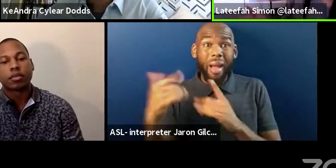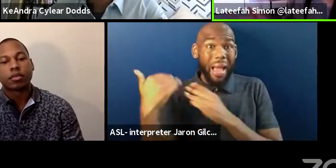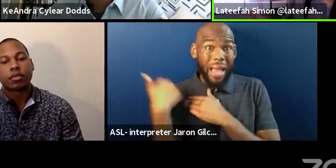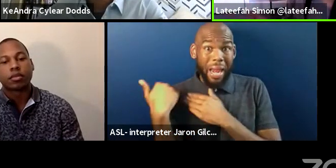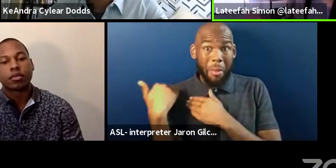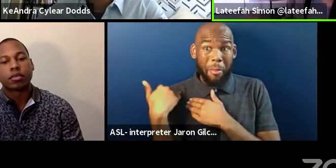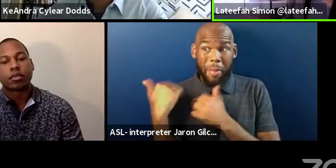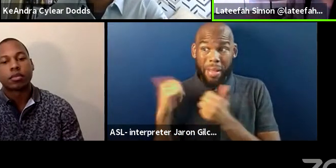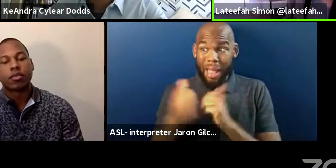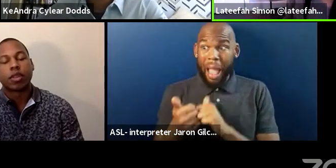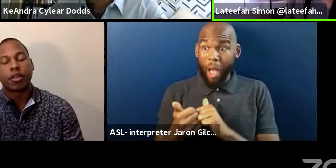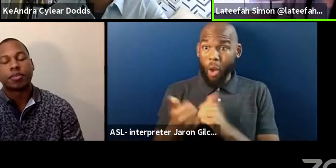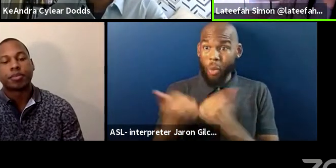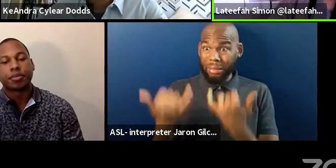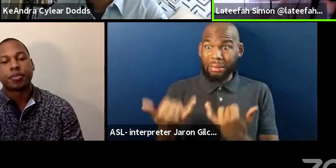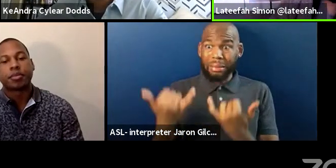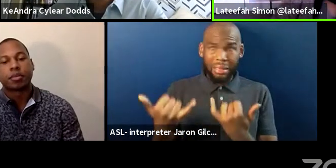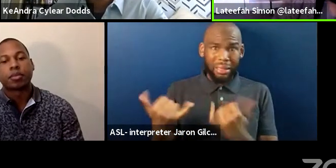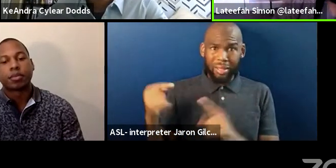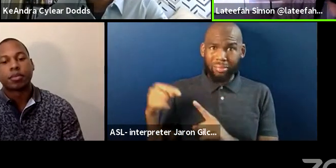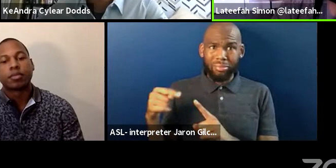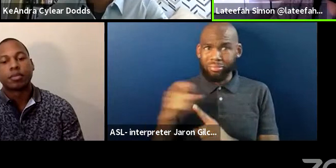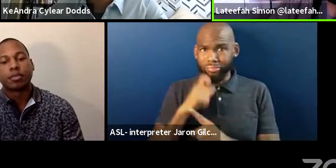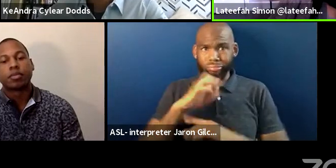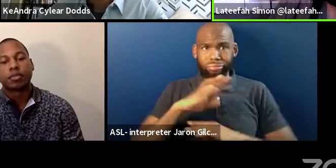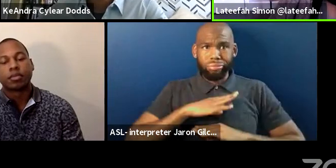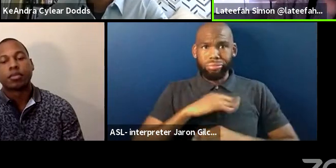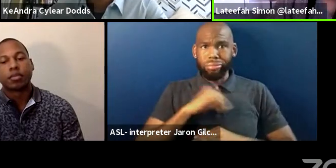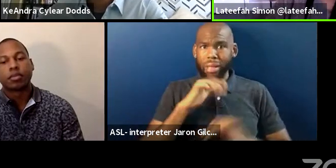it hasn't done its job.